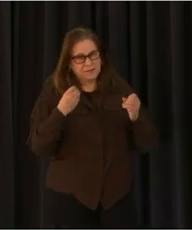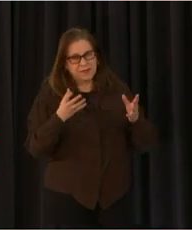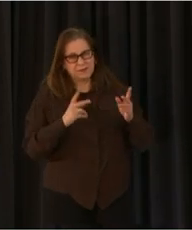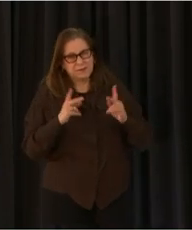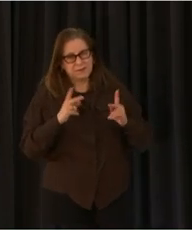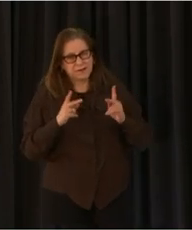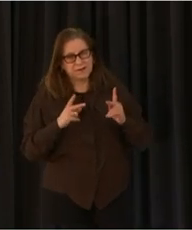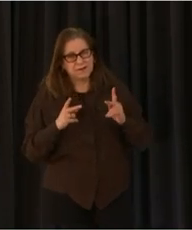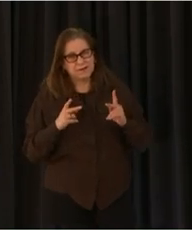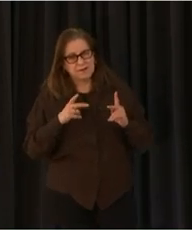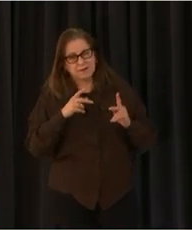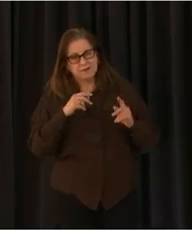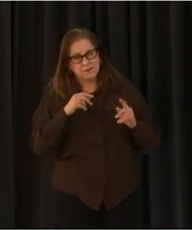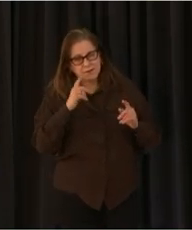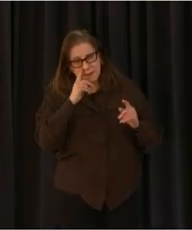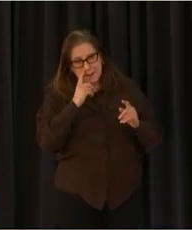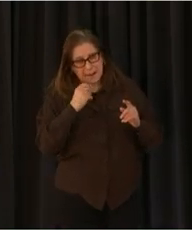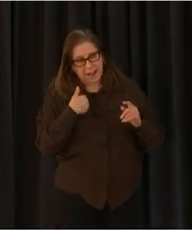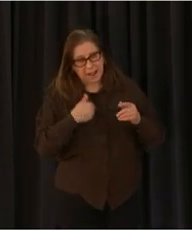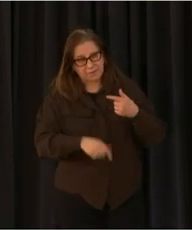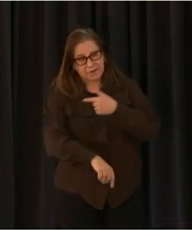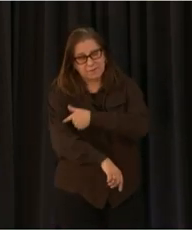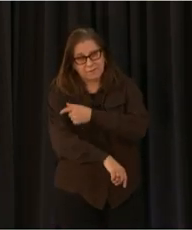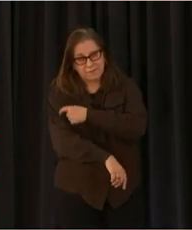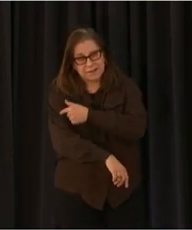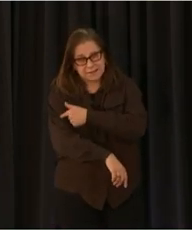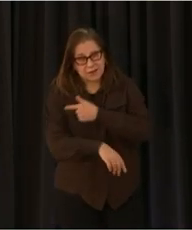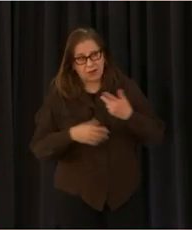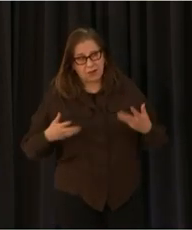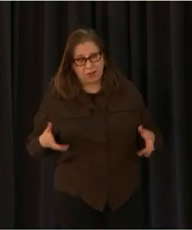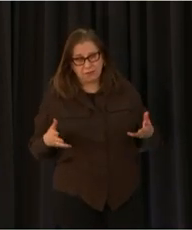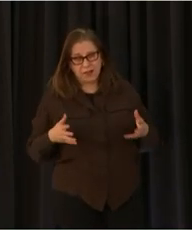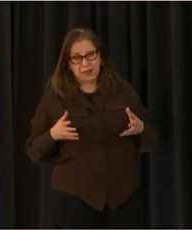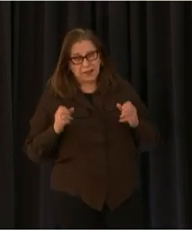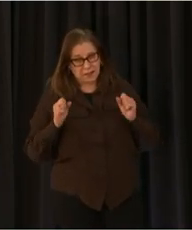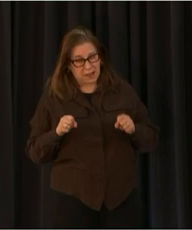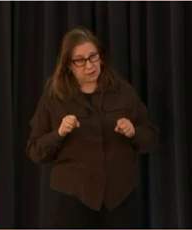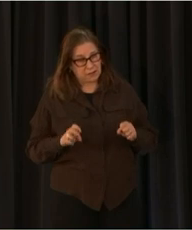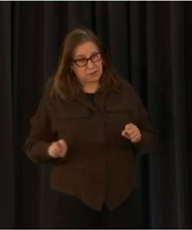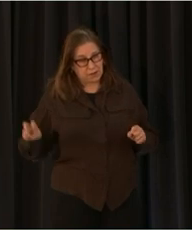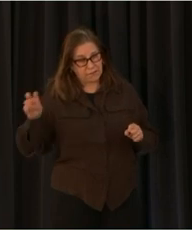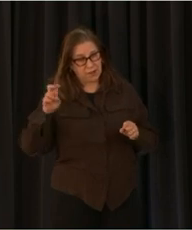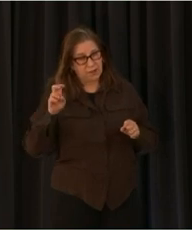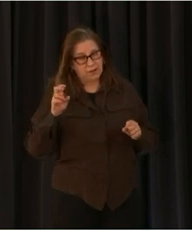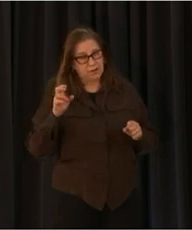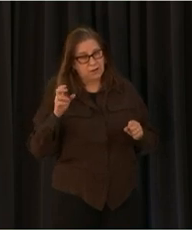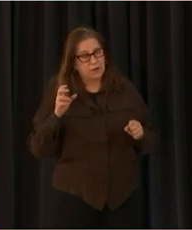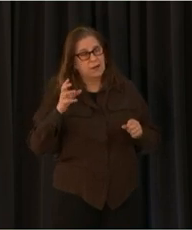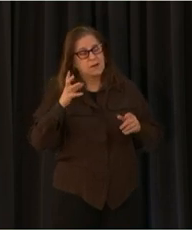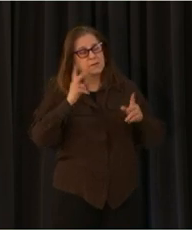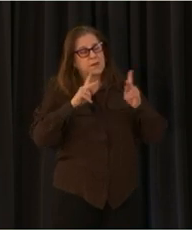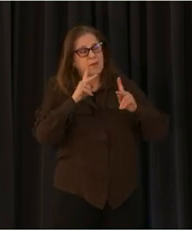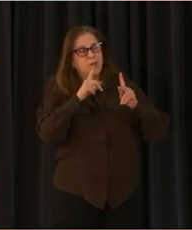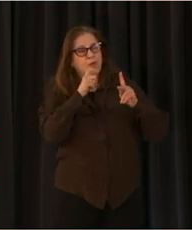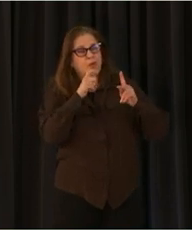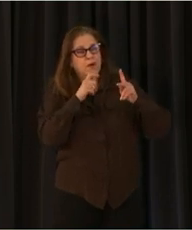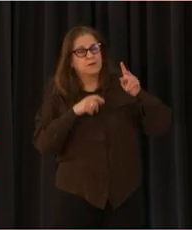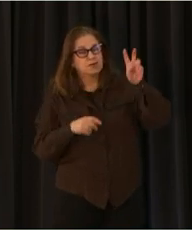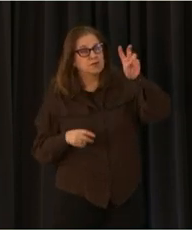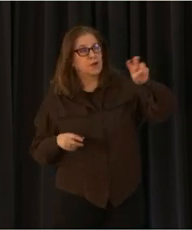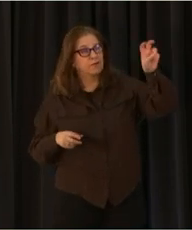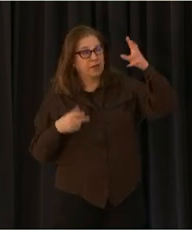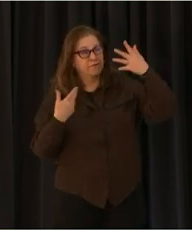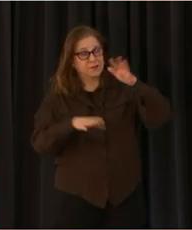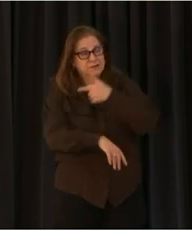update to the travel guidance. Should people who have the vaccines still quarantine when they get home from traveling, wait